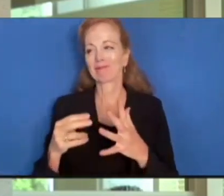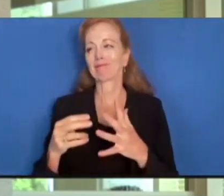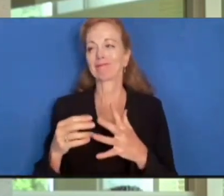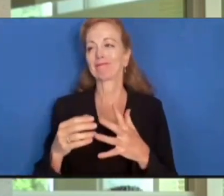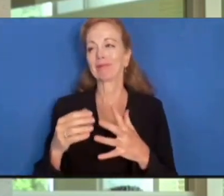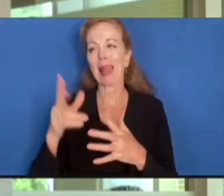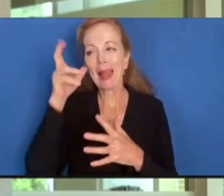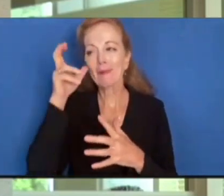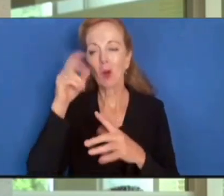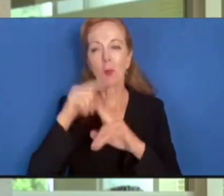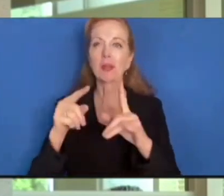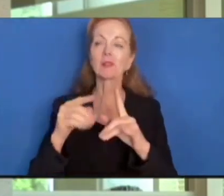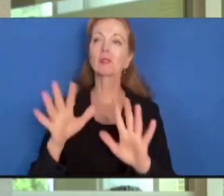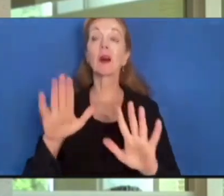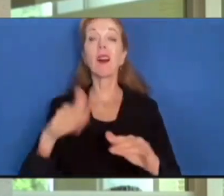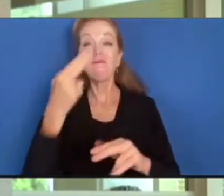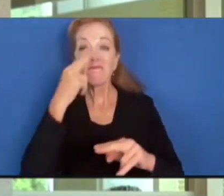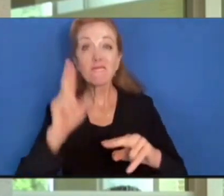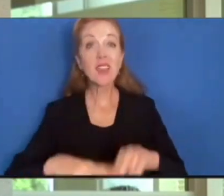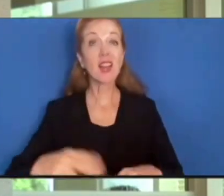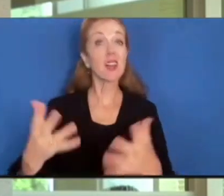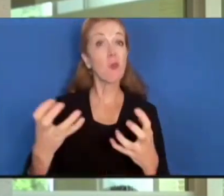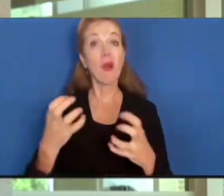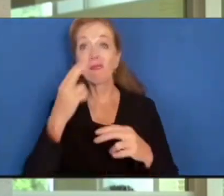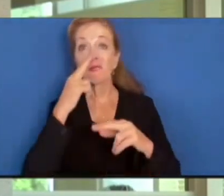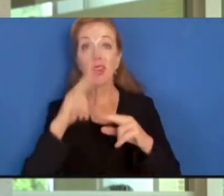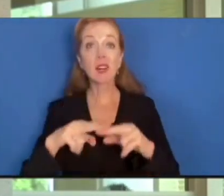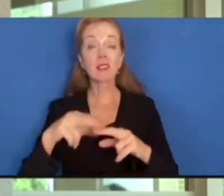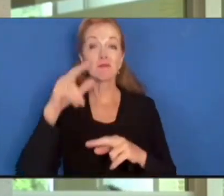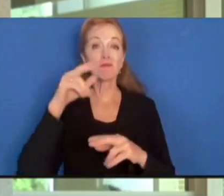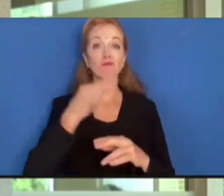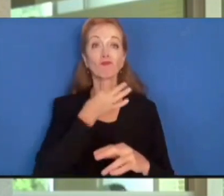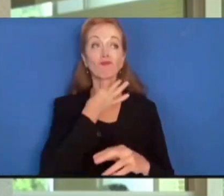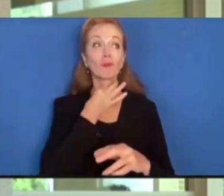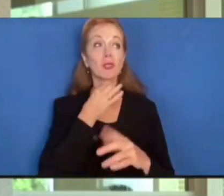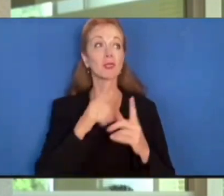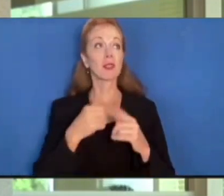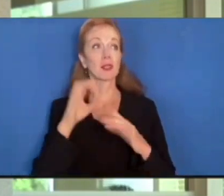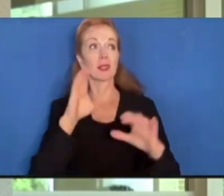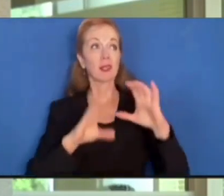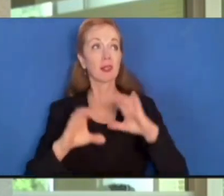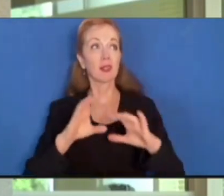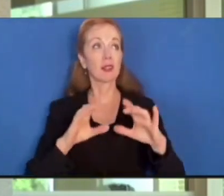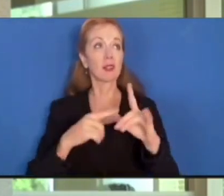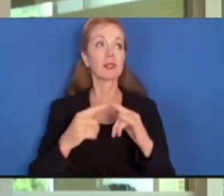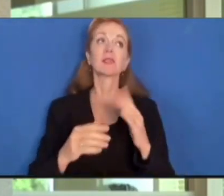out of curiosity, out of fun. But you know, it is still a violation of